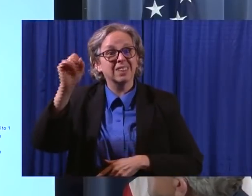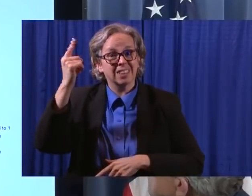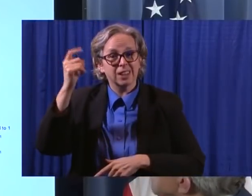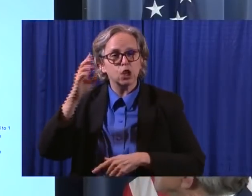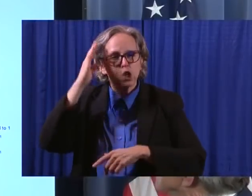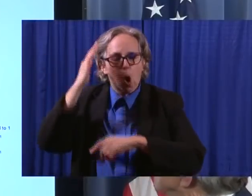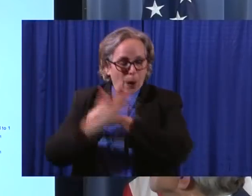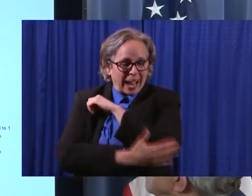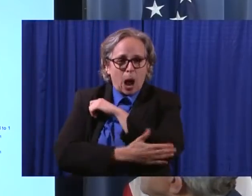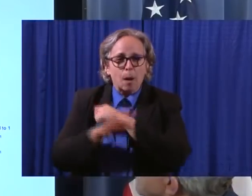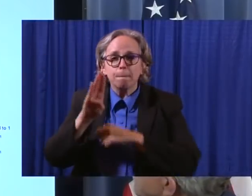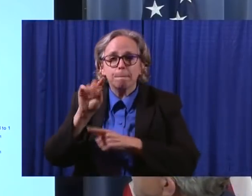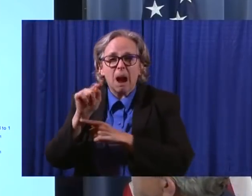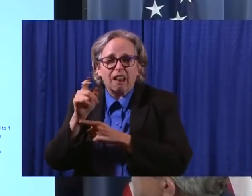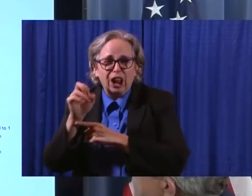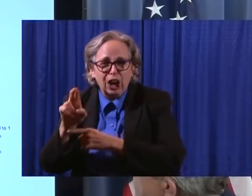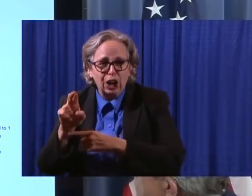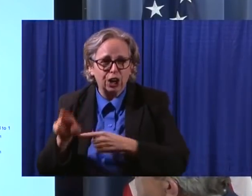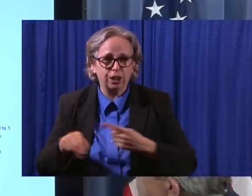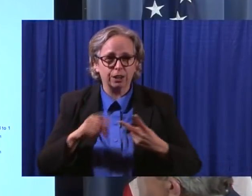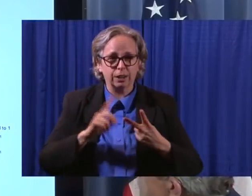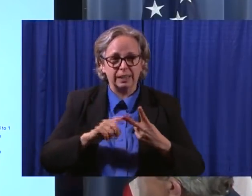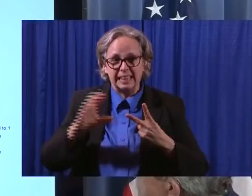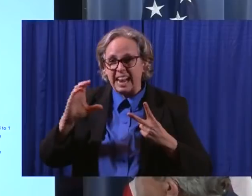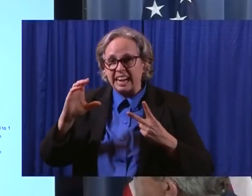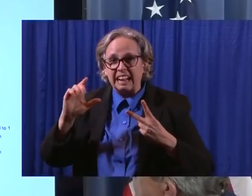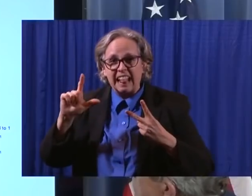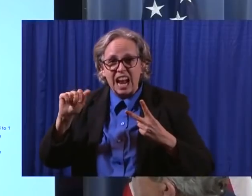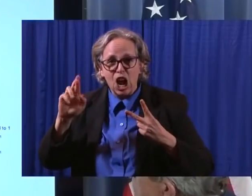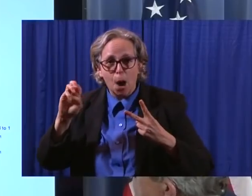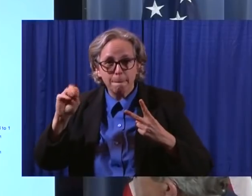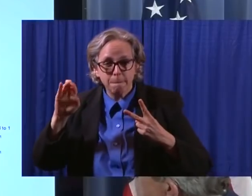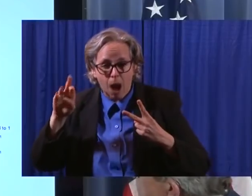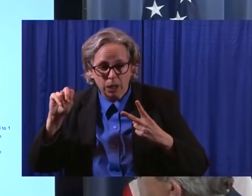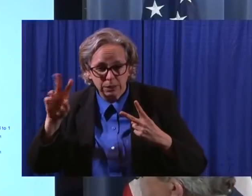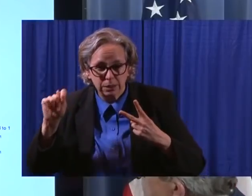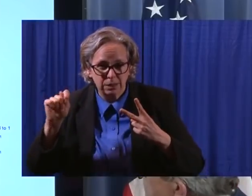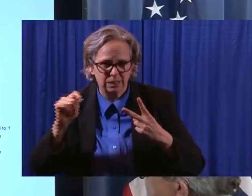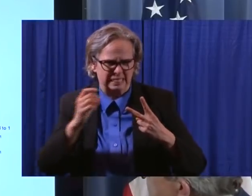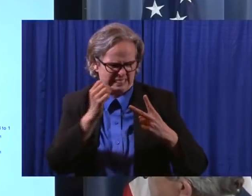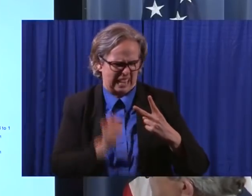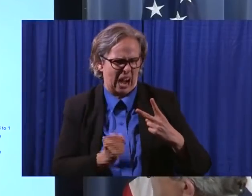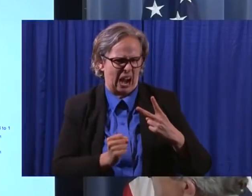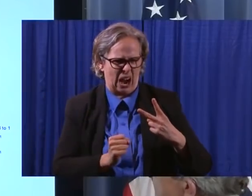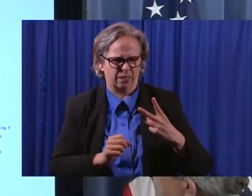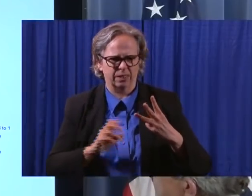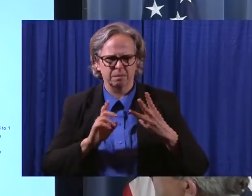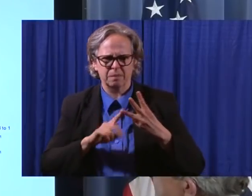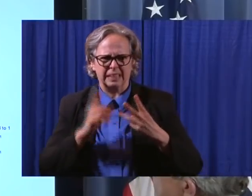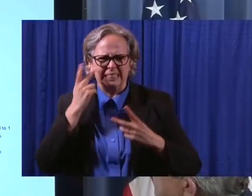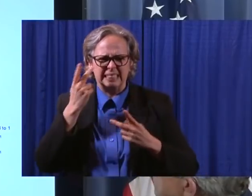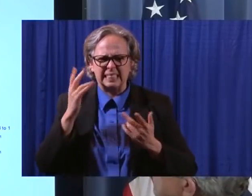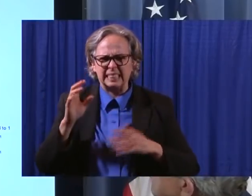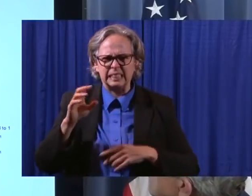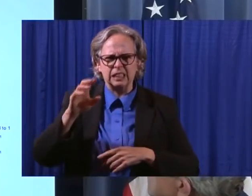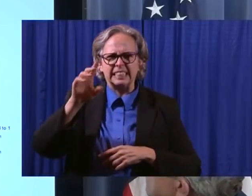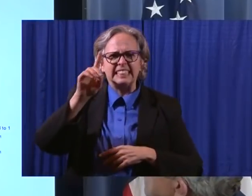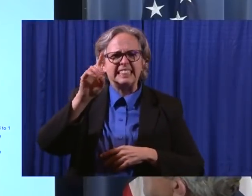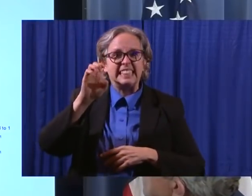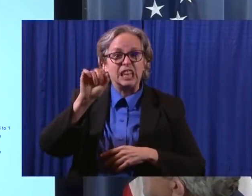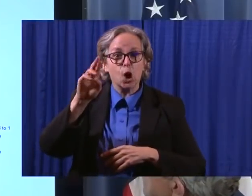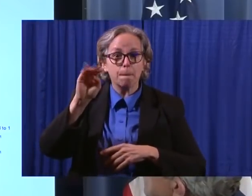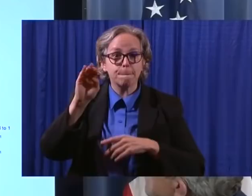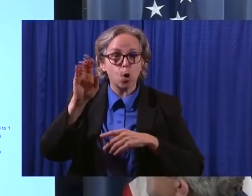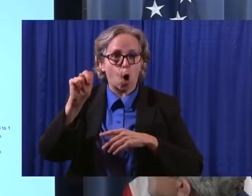as the governor explained. To the west is Dearborn County, which is in southeastern Indiana. And then the 3 counties in the